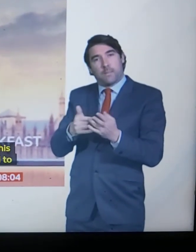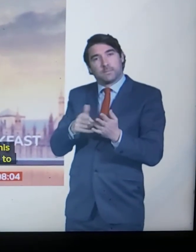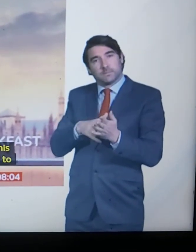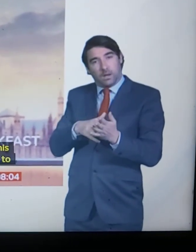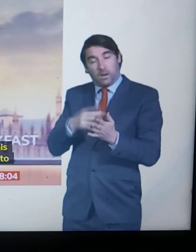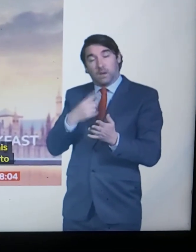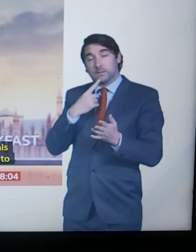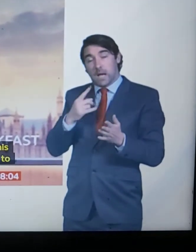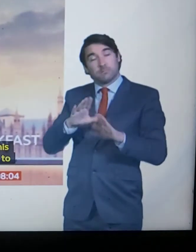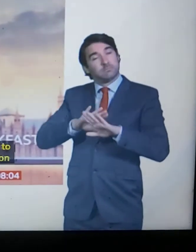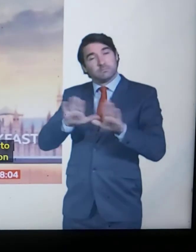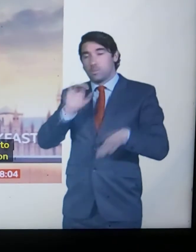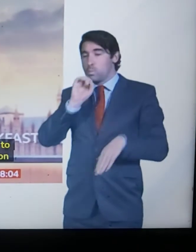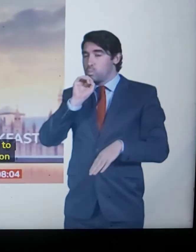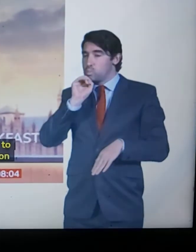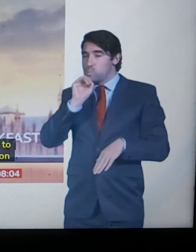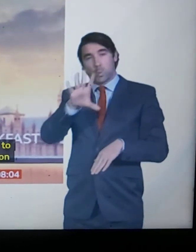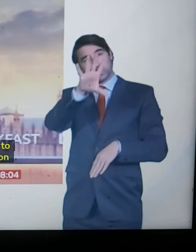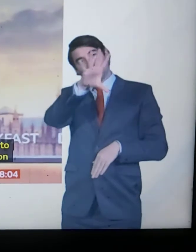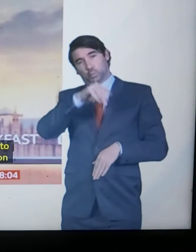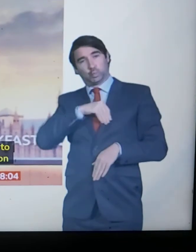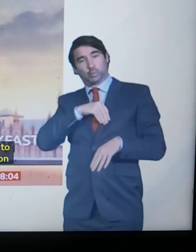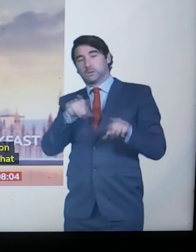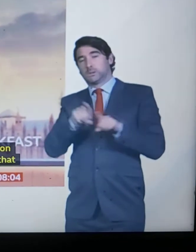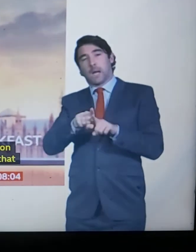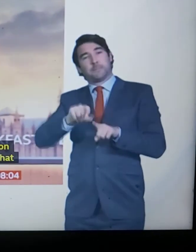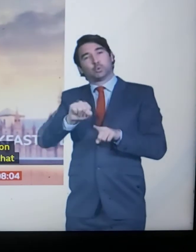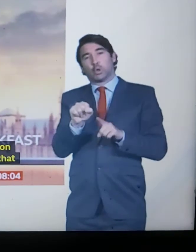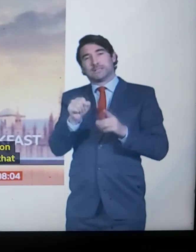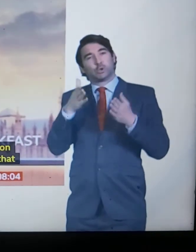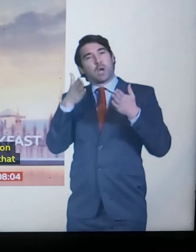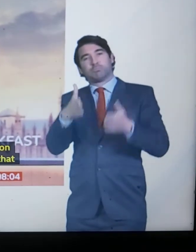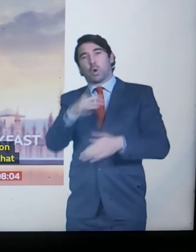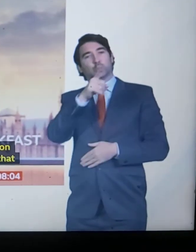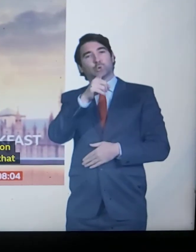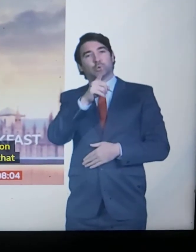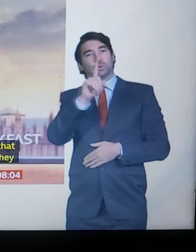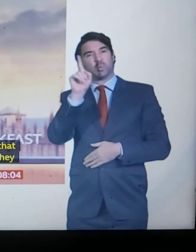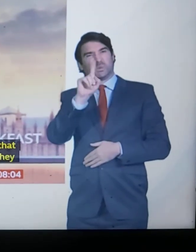students get the grade they were predicted or receive one that's within one grade of that.